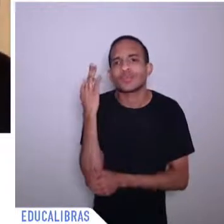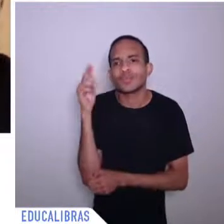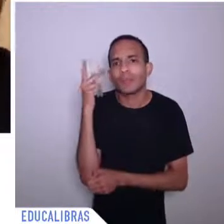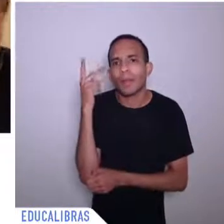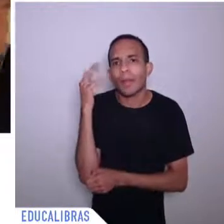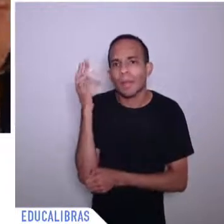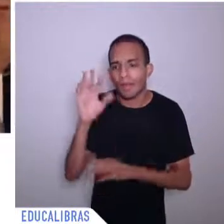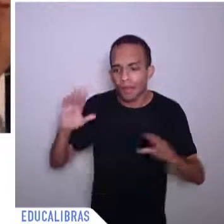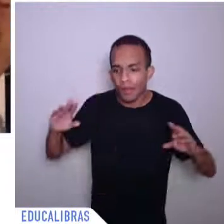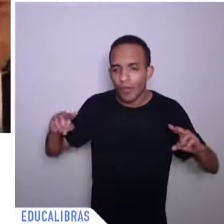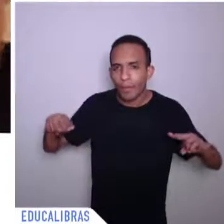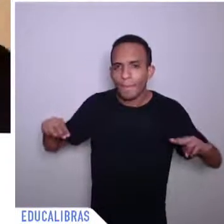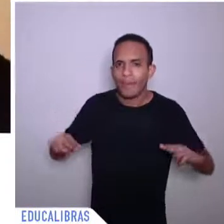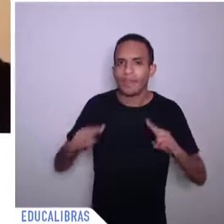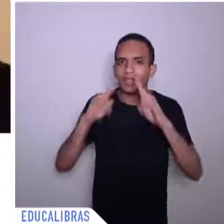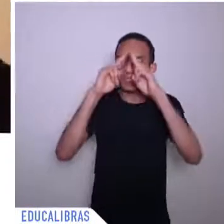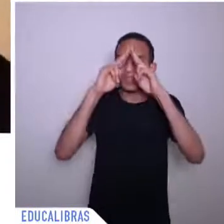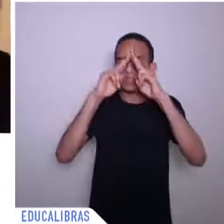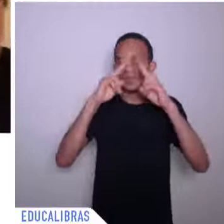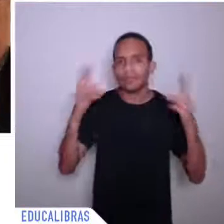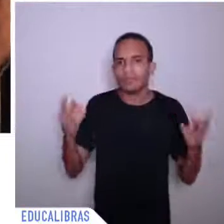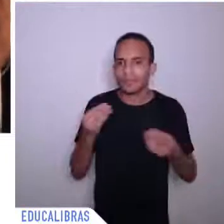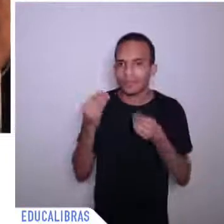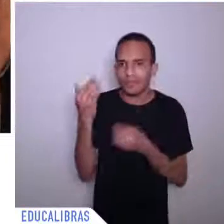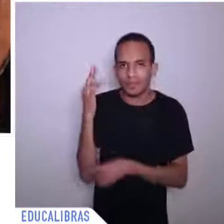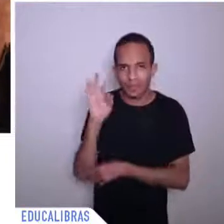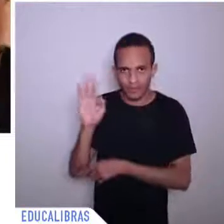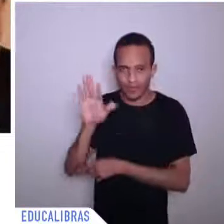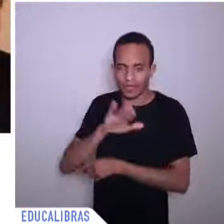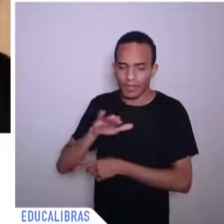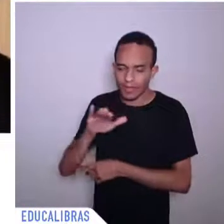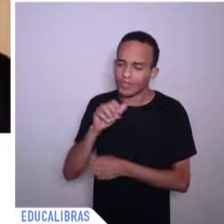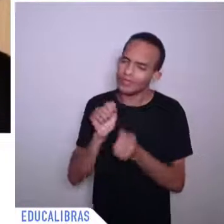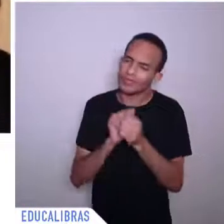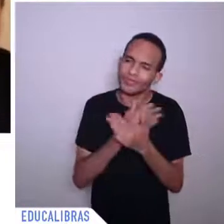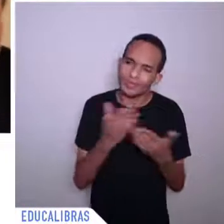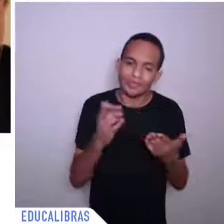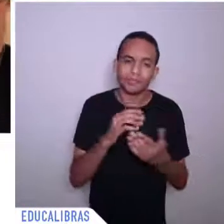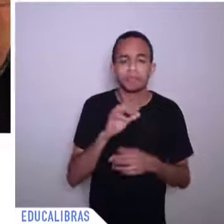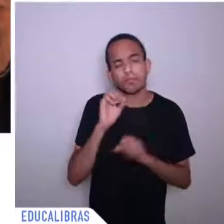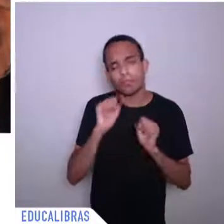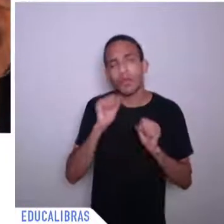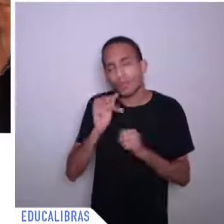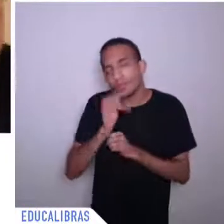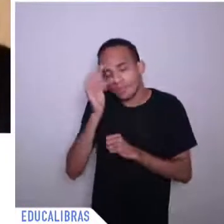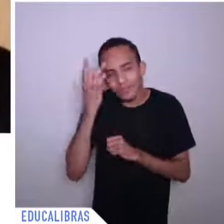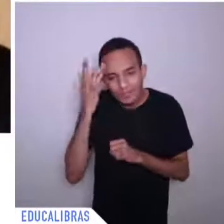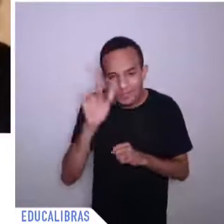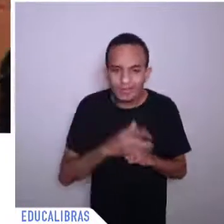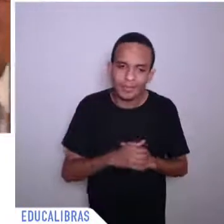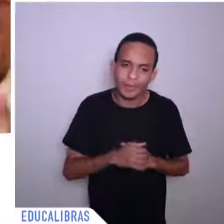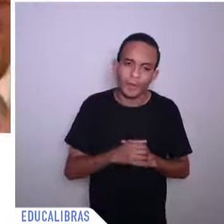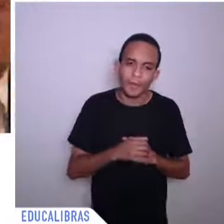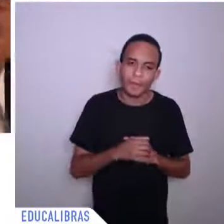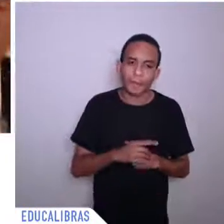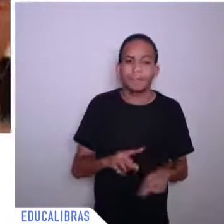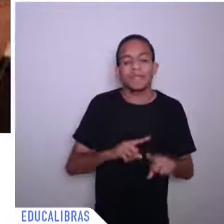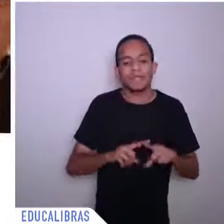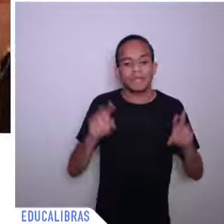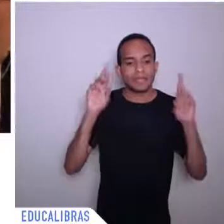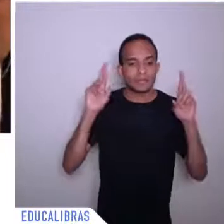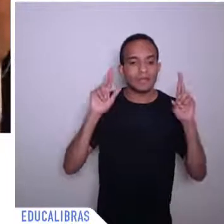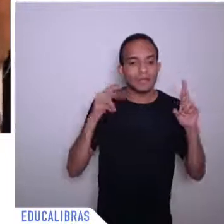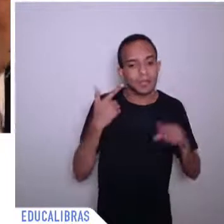and great debate. Of course, I'd love to be in Paris there to be talking to you, of course, to live and talk to